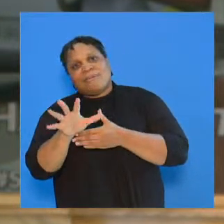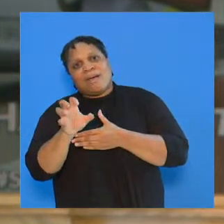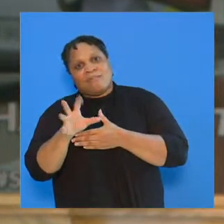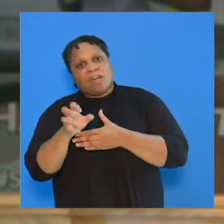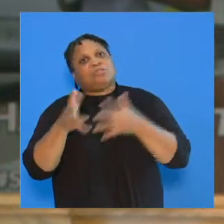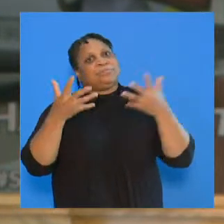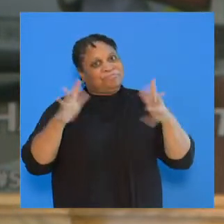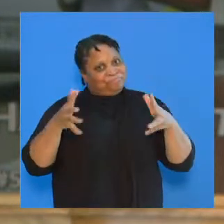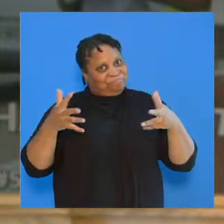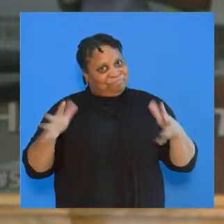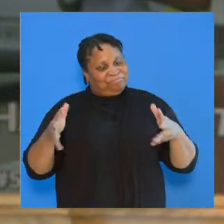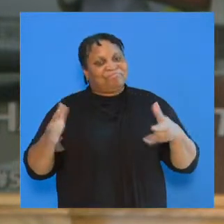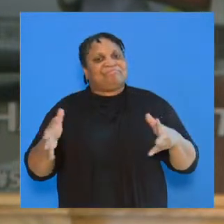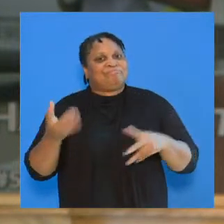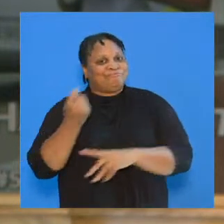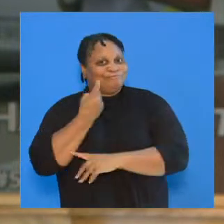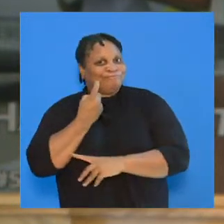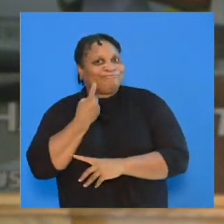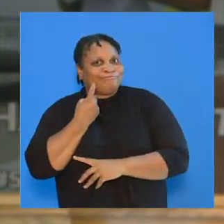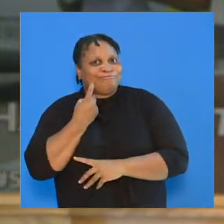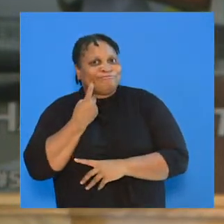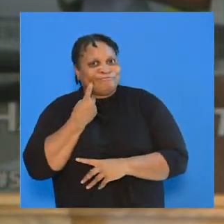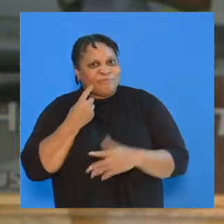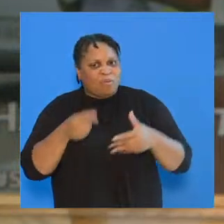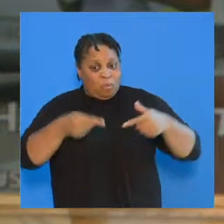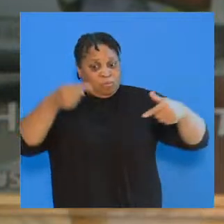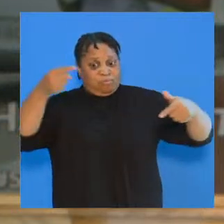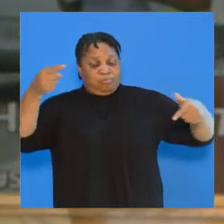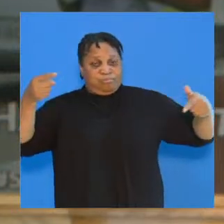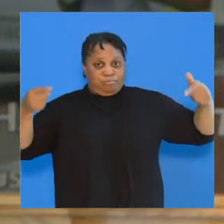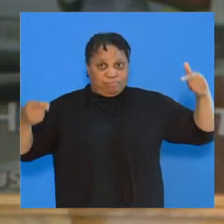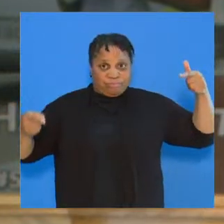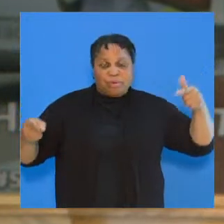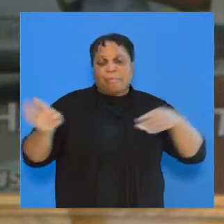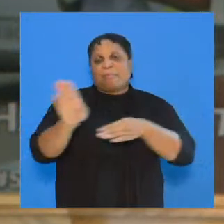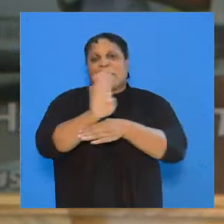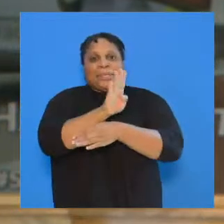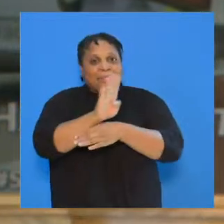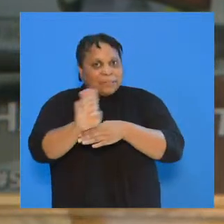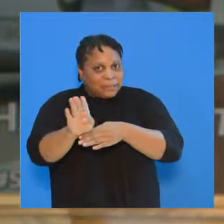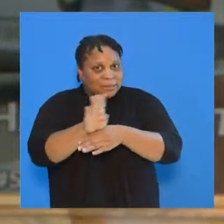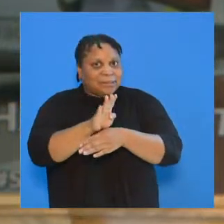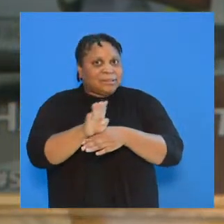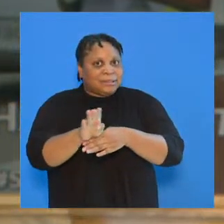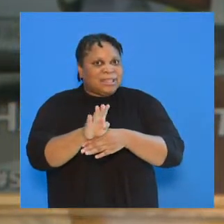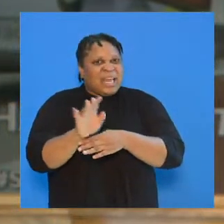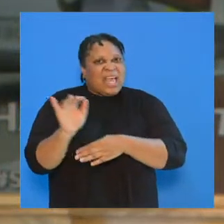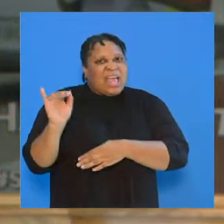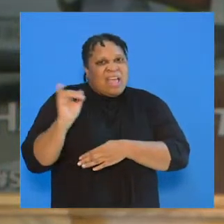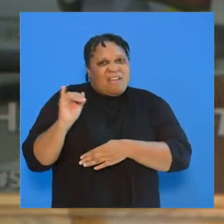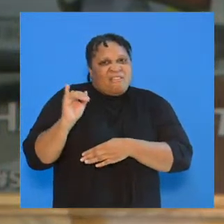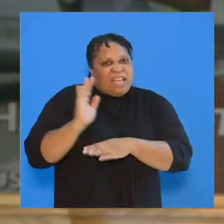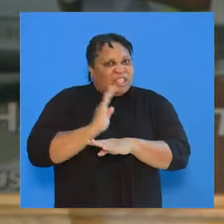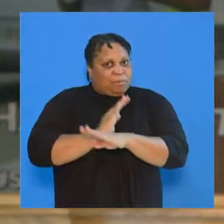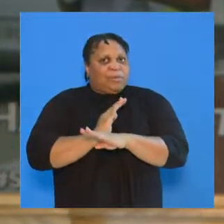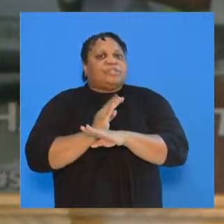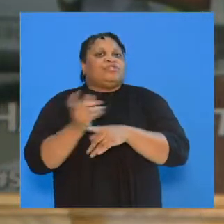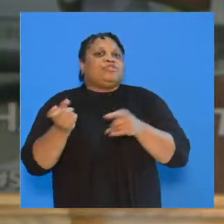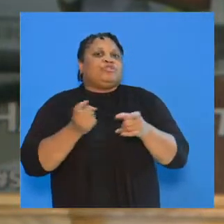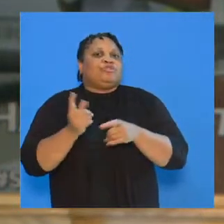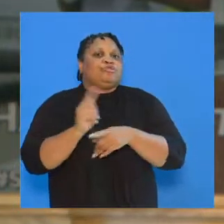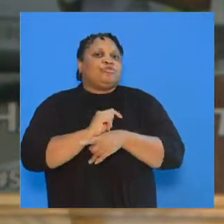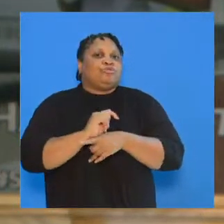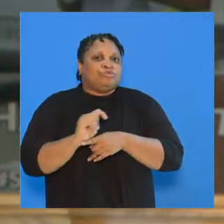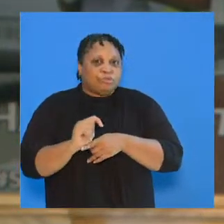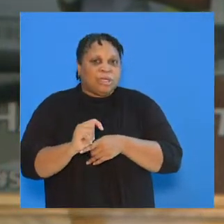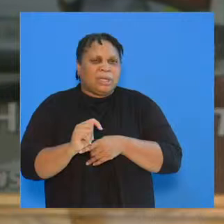completed the training thus far from a wide cross-section of businesses. Infection prevention and control training is